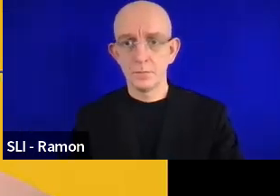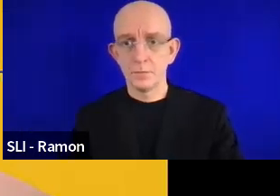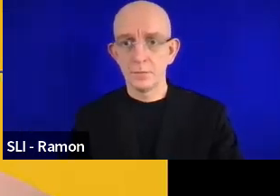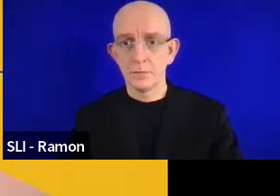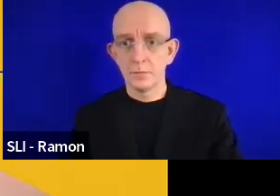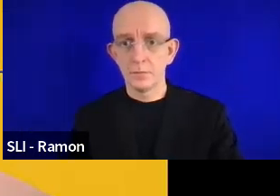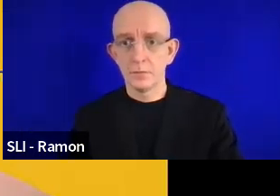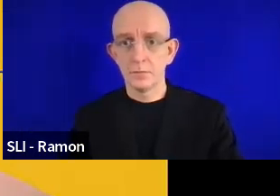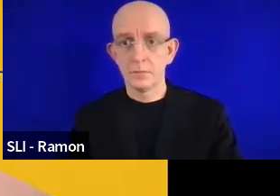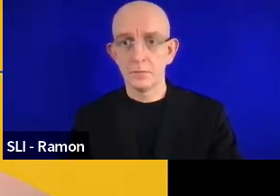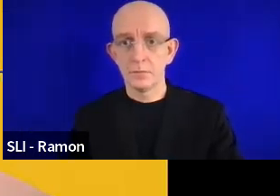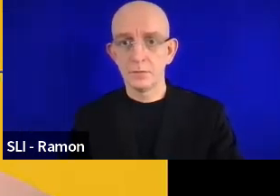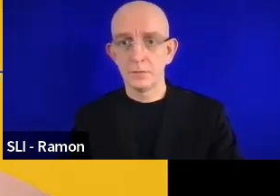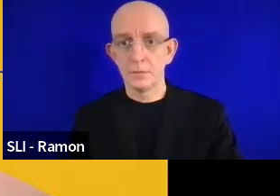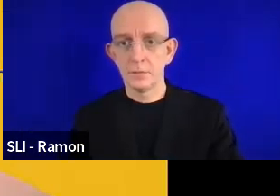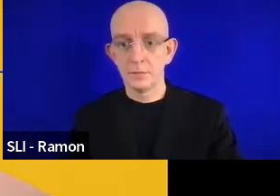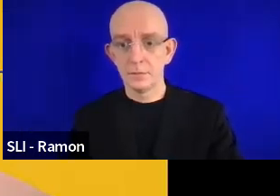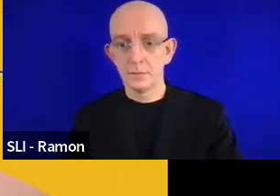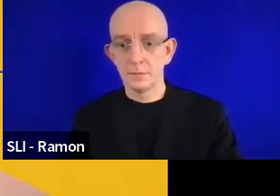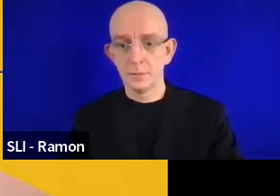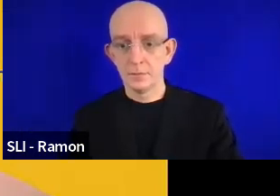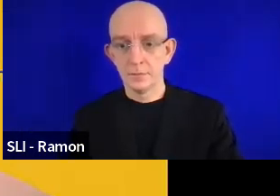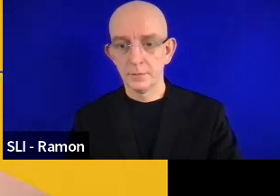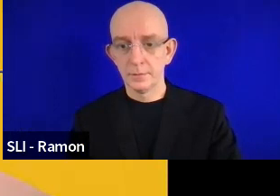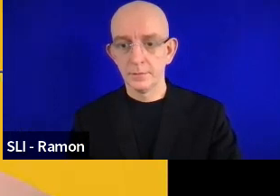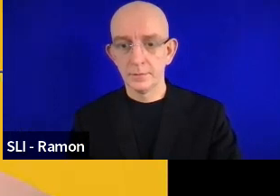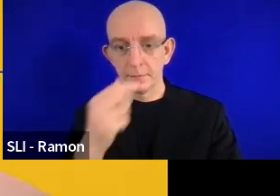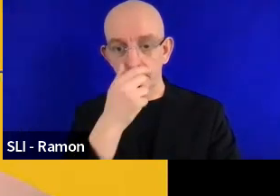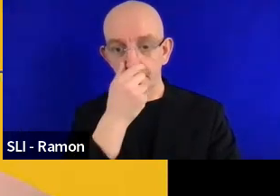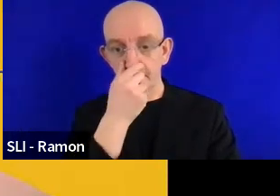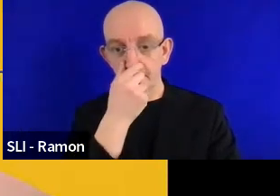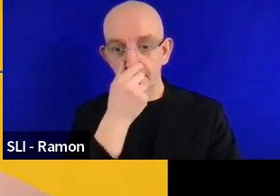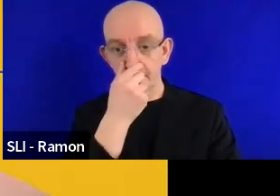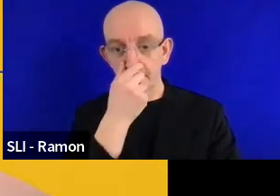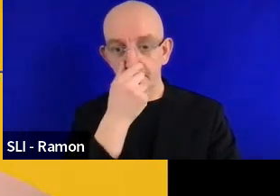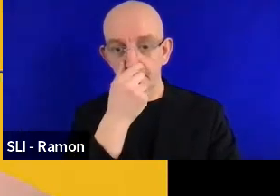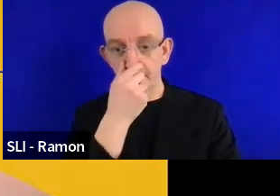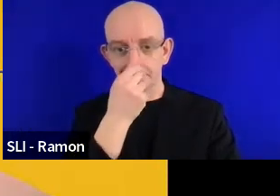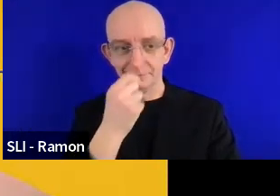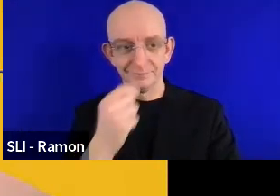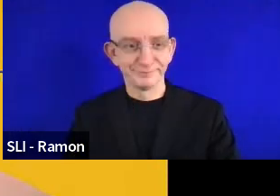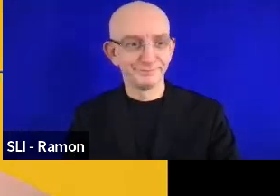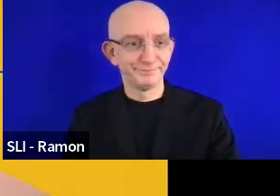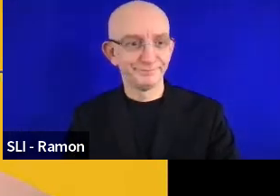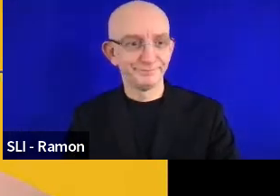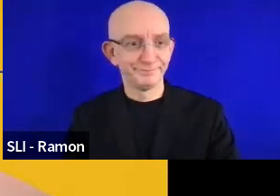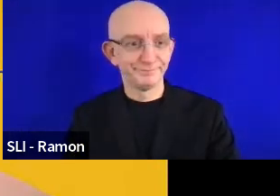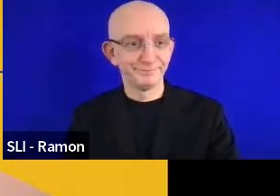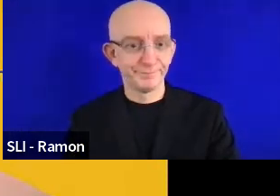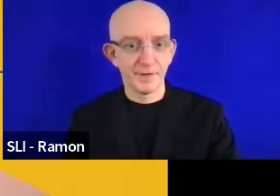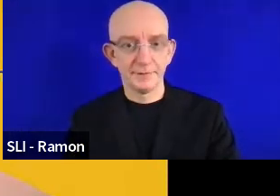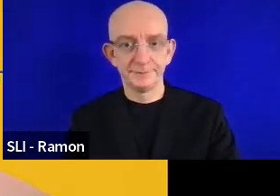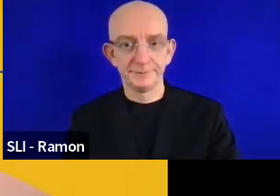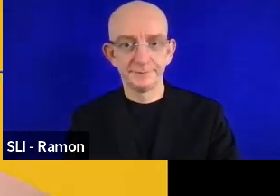disability assessment has been a challenge in many countries. It often focuses on assessing impairment rather than the set